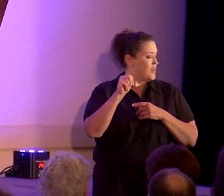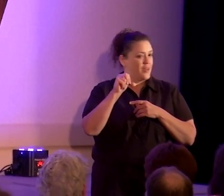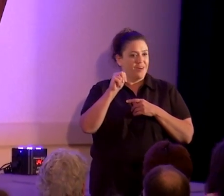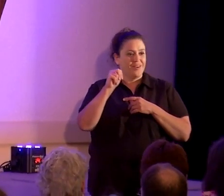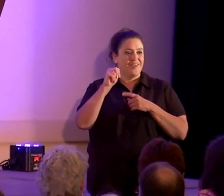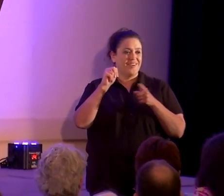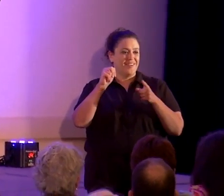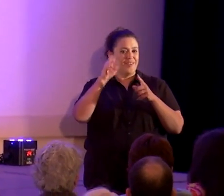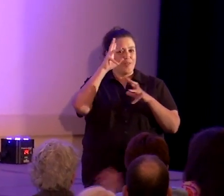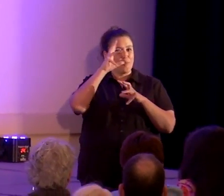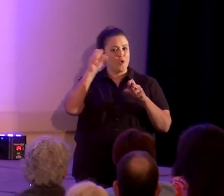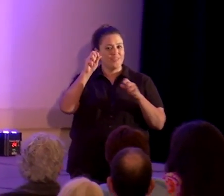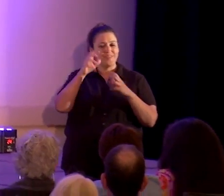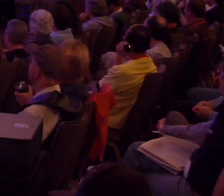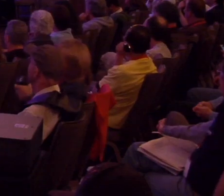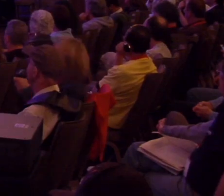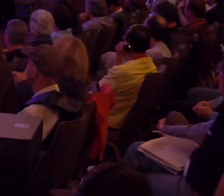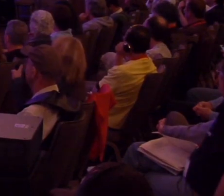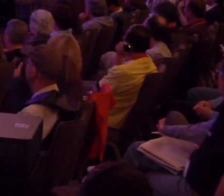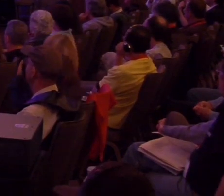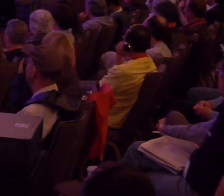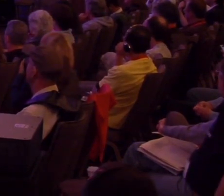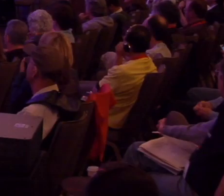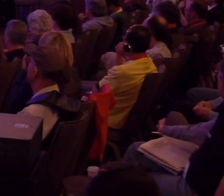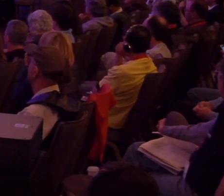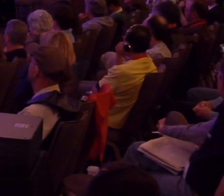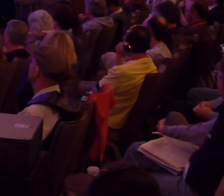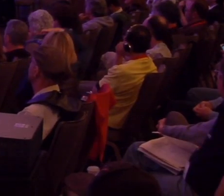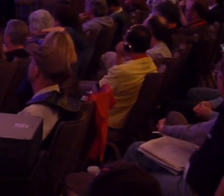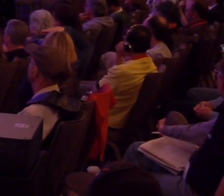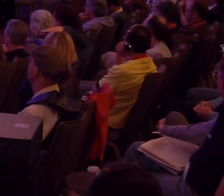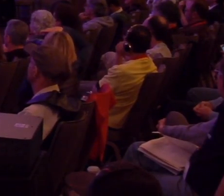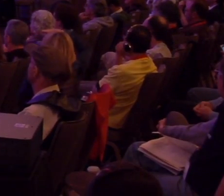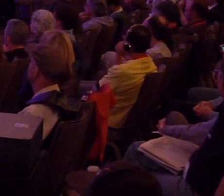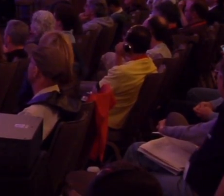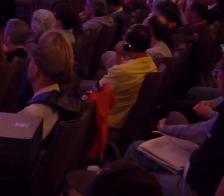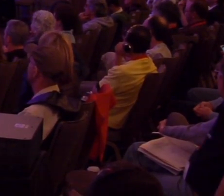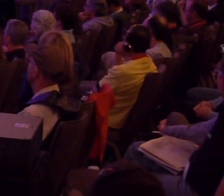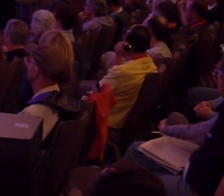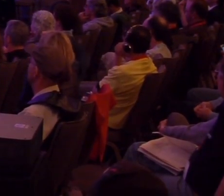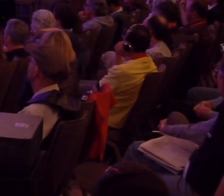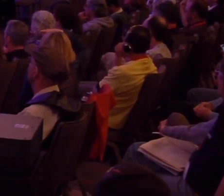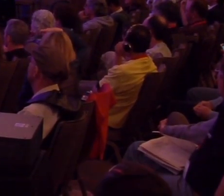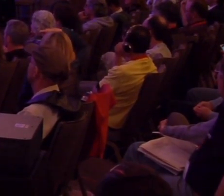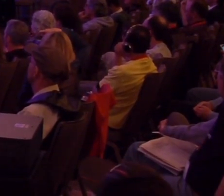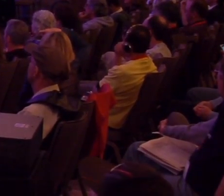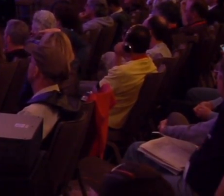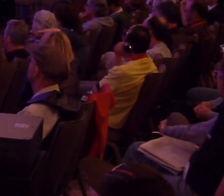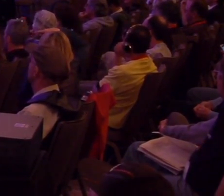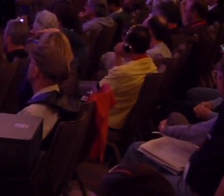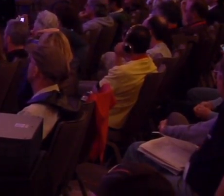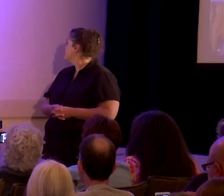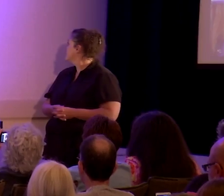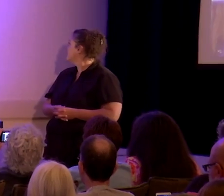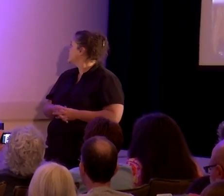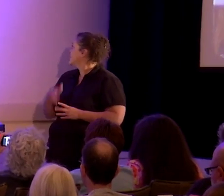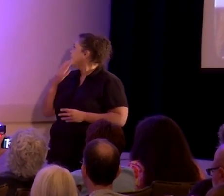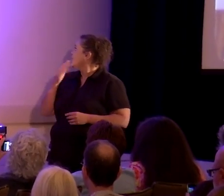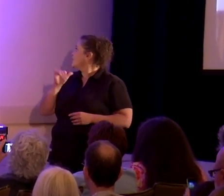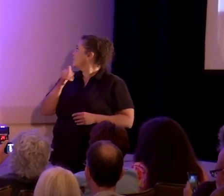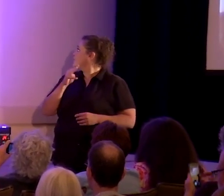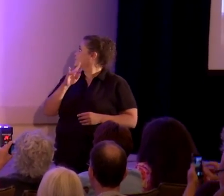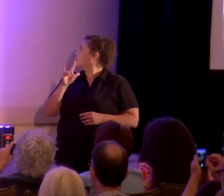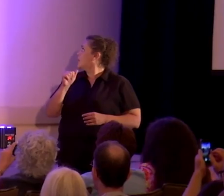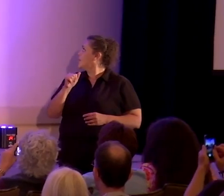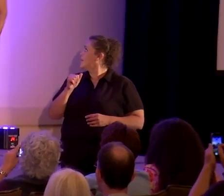American Atheists, to come up here. He has a little something that I'm going to let him talk all about. David? Thank you, Jamila. Yay.